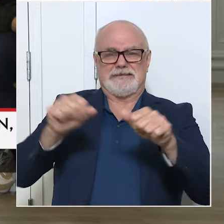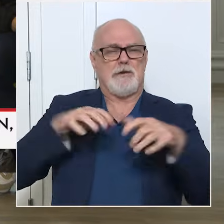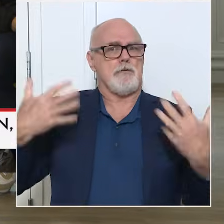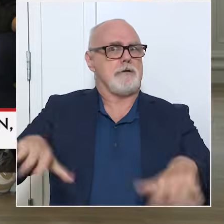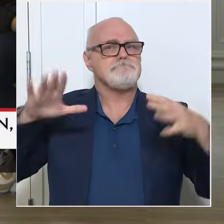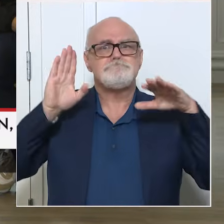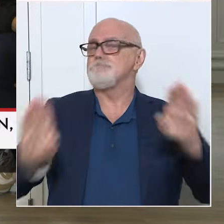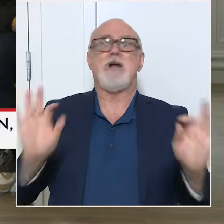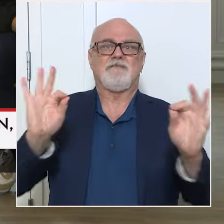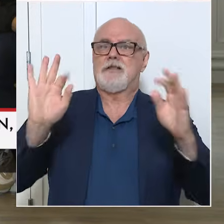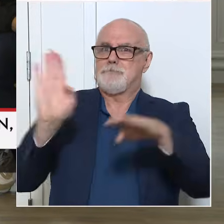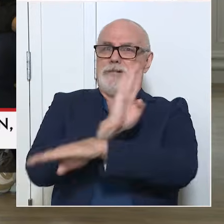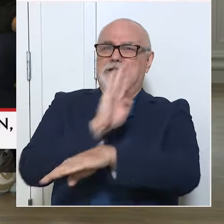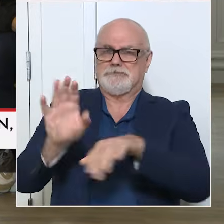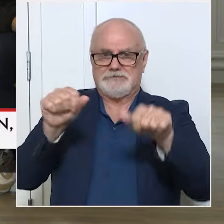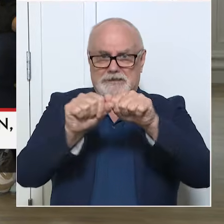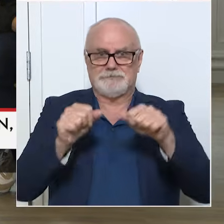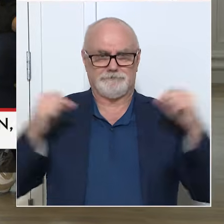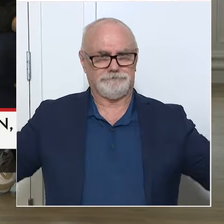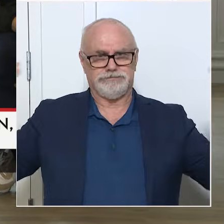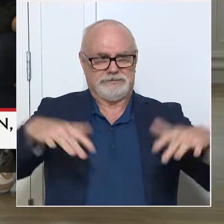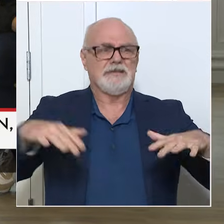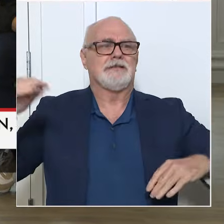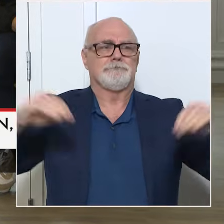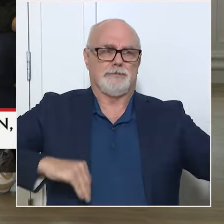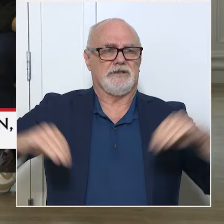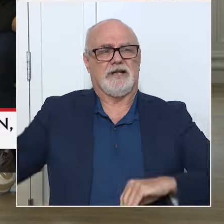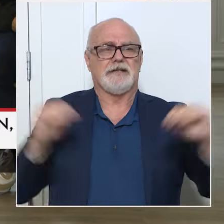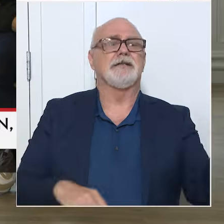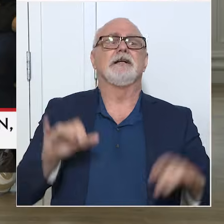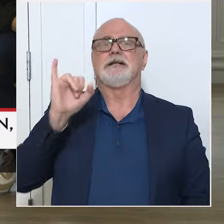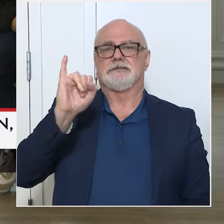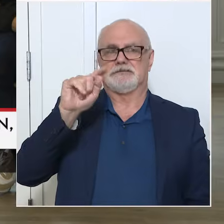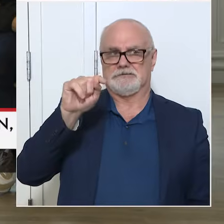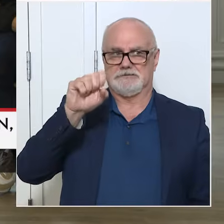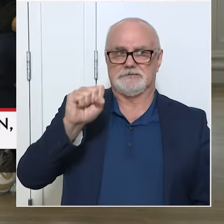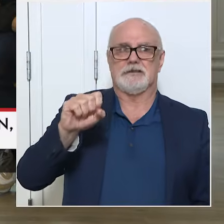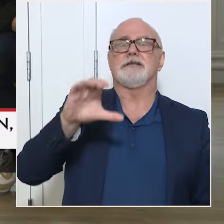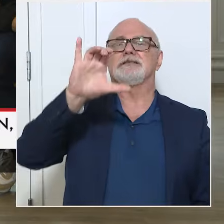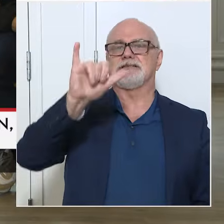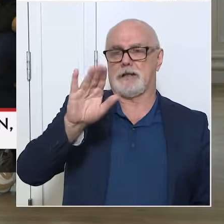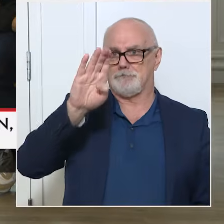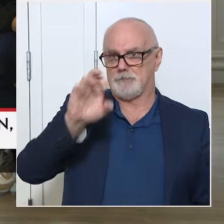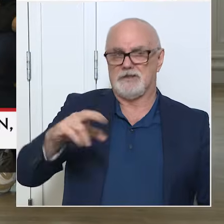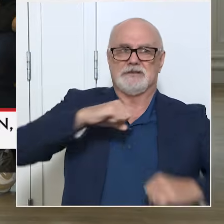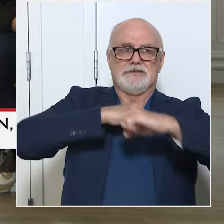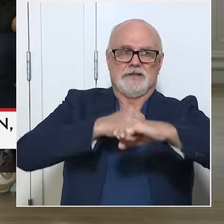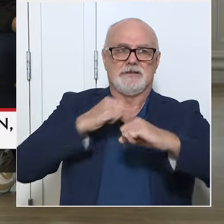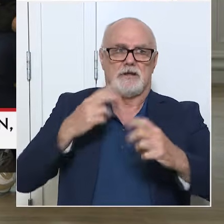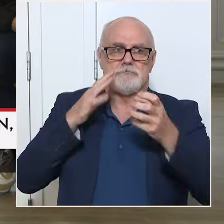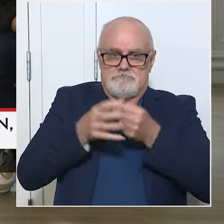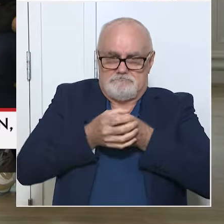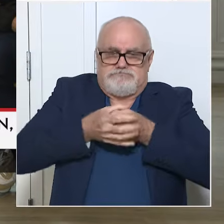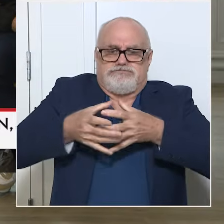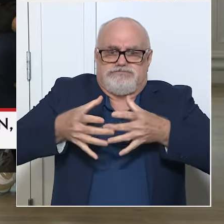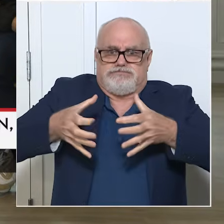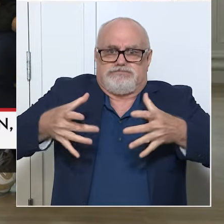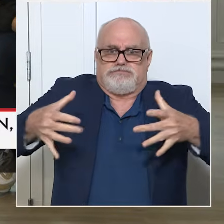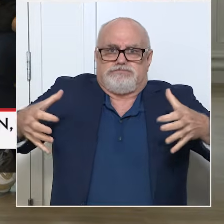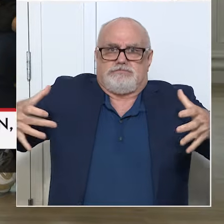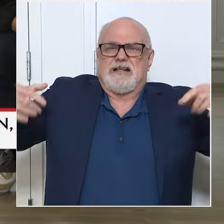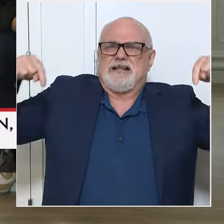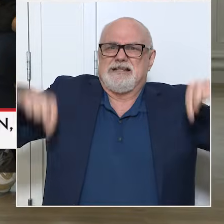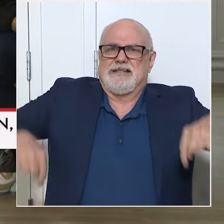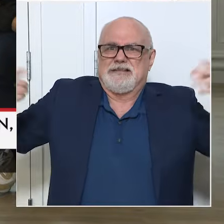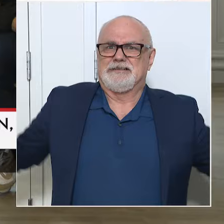ITS cybersecurity is scaling faster and stronger, right in the center of where decisions